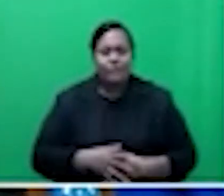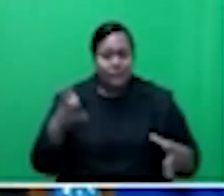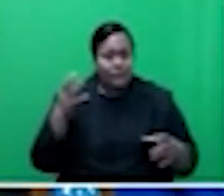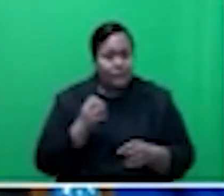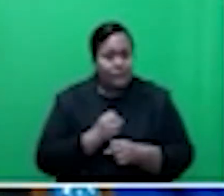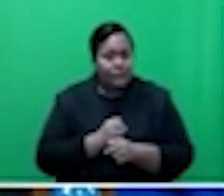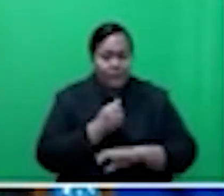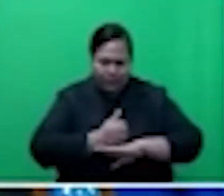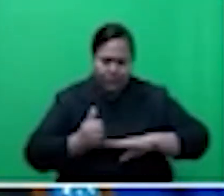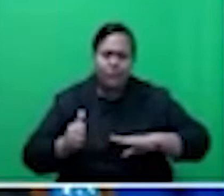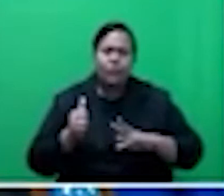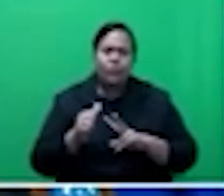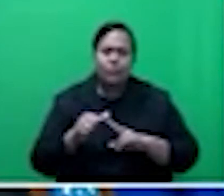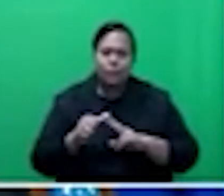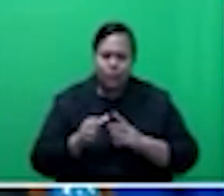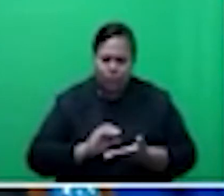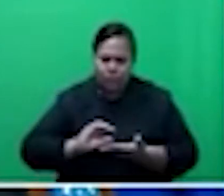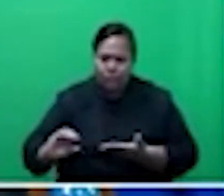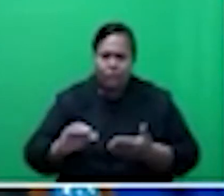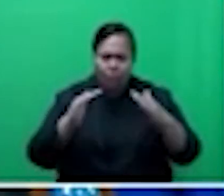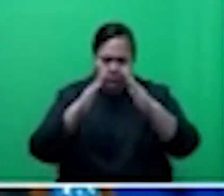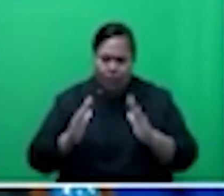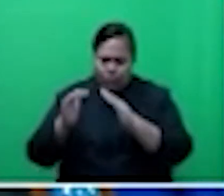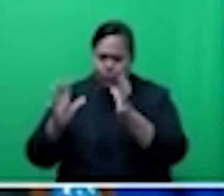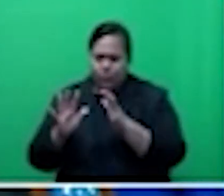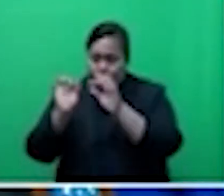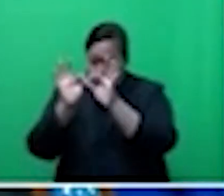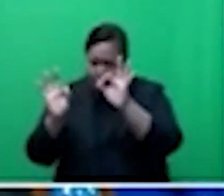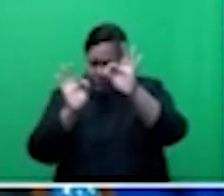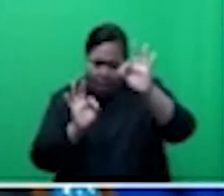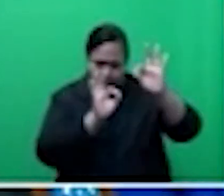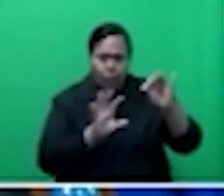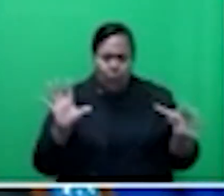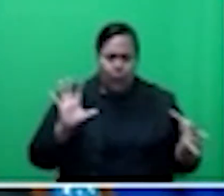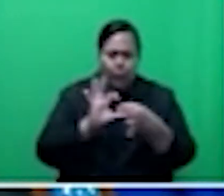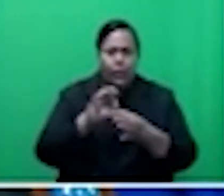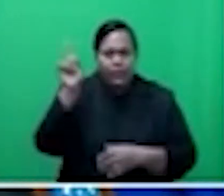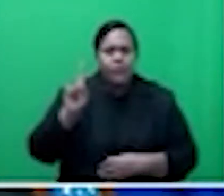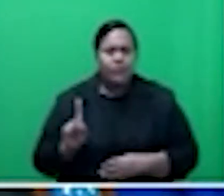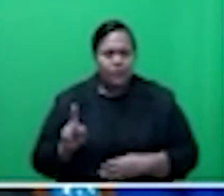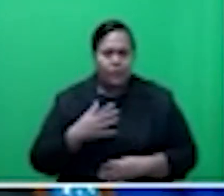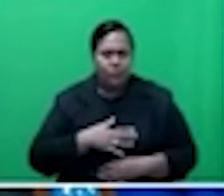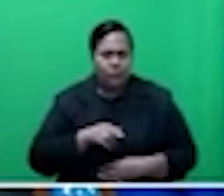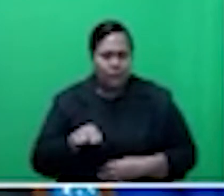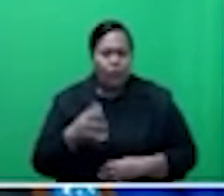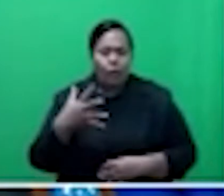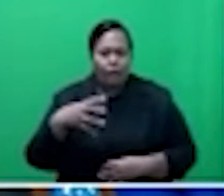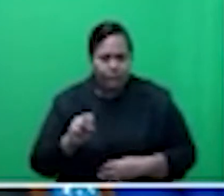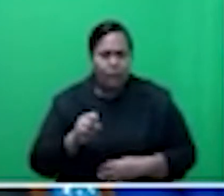the government is also funding the house wiring component to connect all the houses to the grid, and out of the 2,754 households,